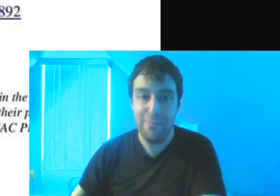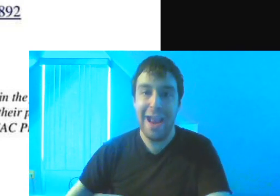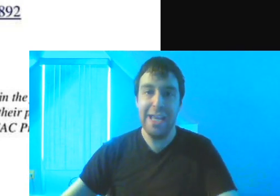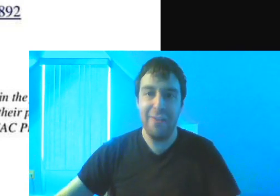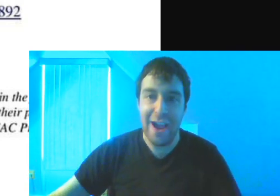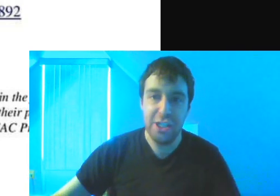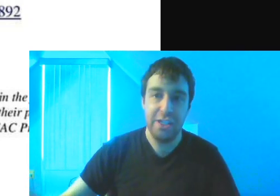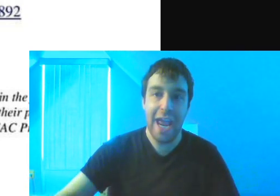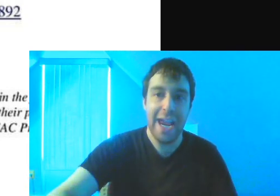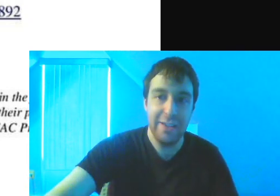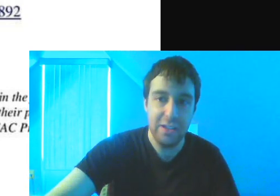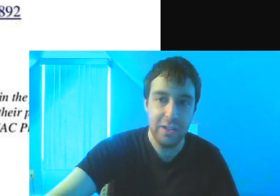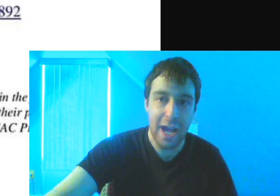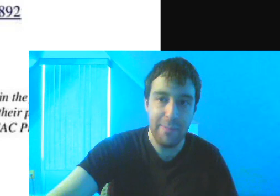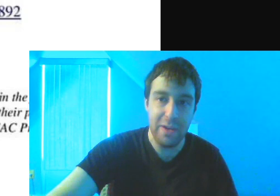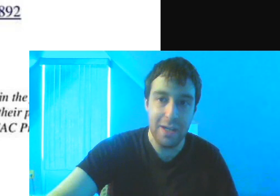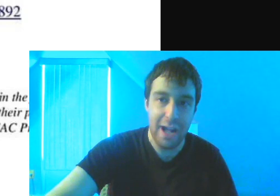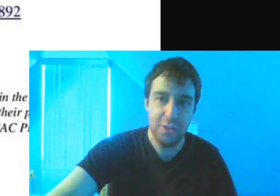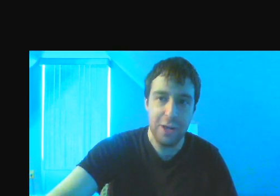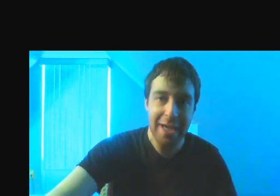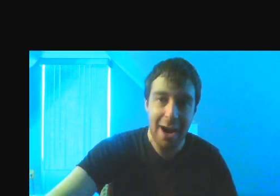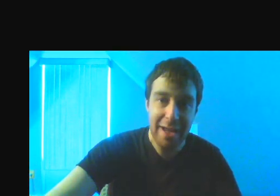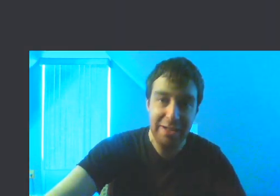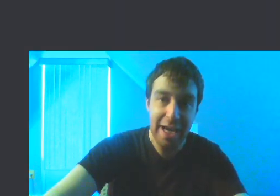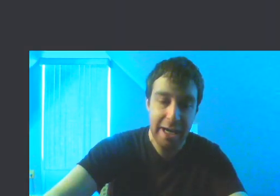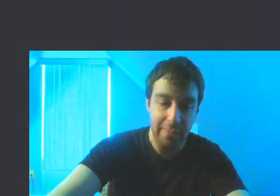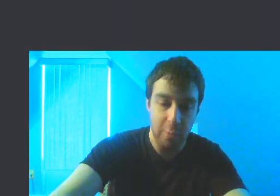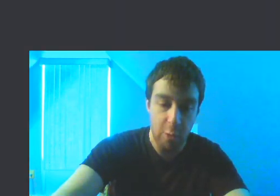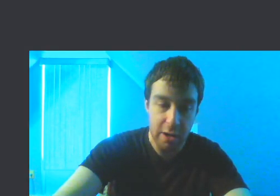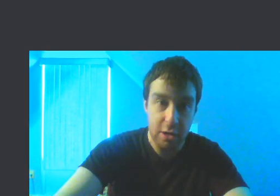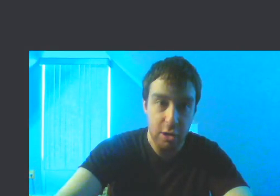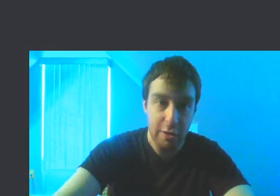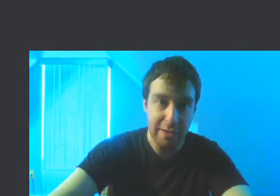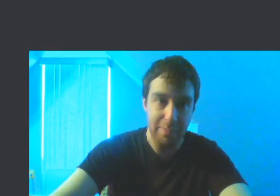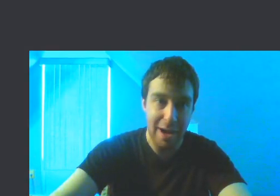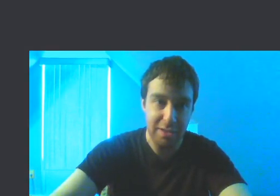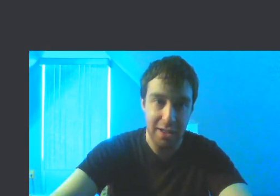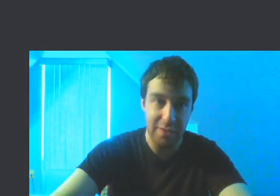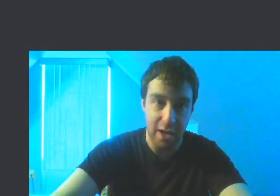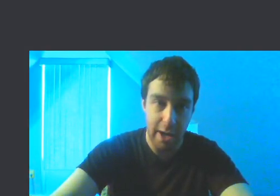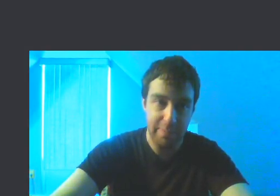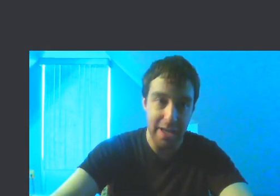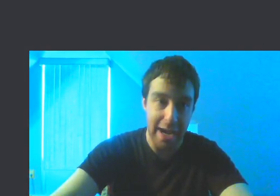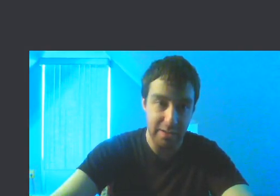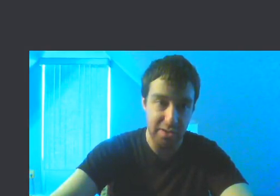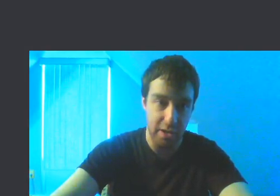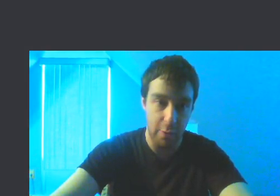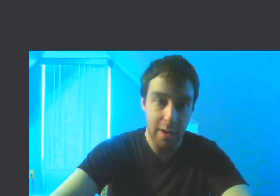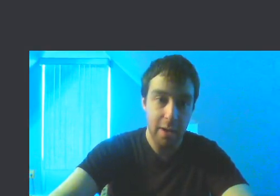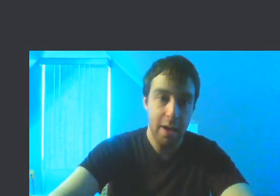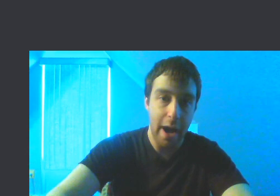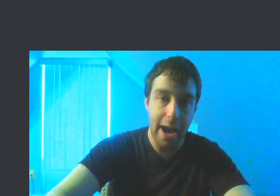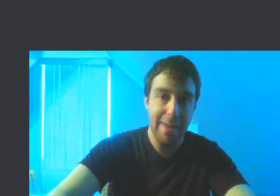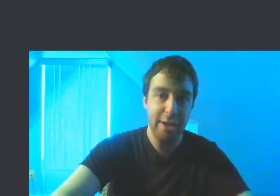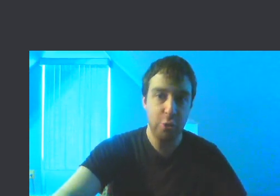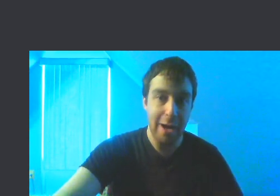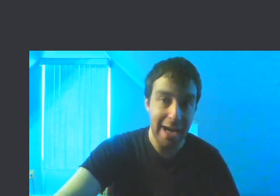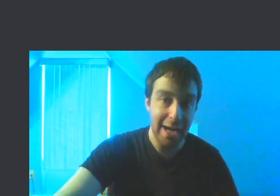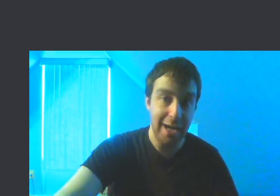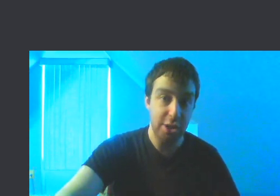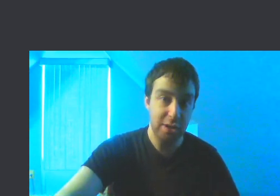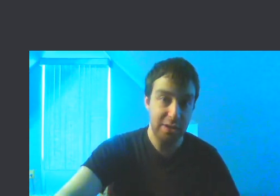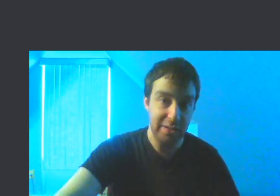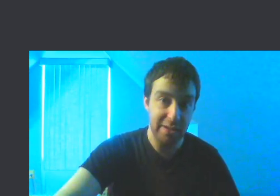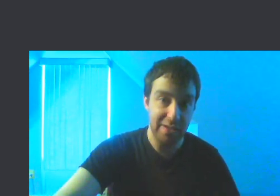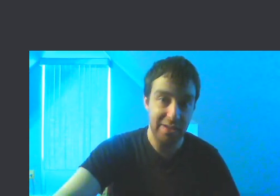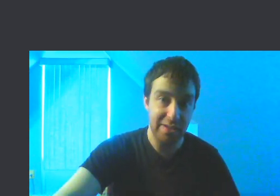I'm debating if I should take this or not, but Nassau County Executive Laura Curran is about to give an update, so I may join